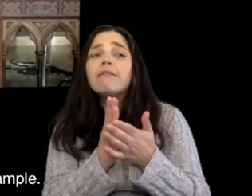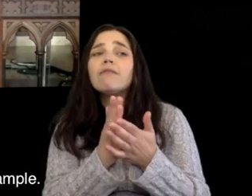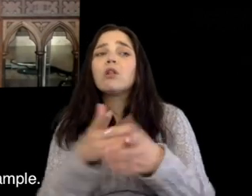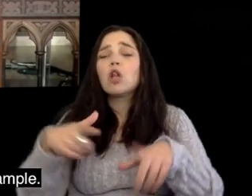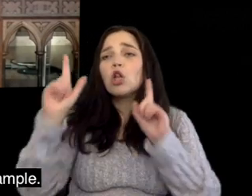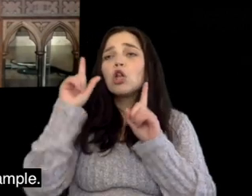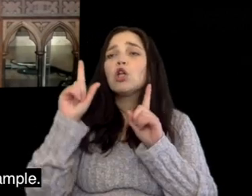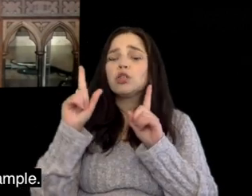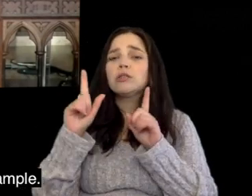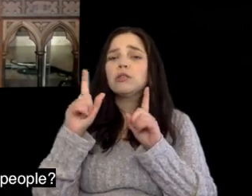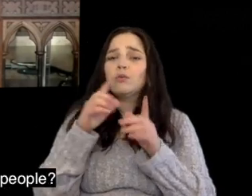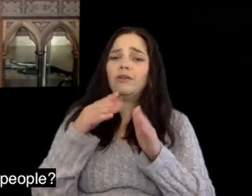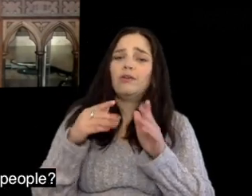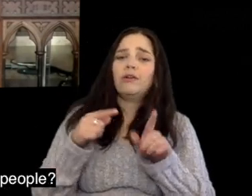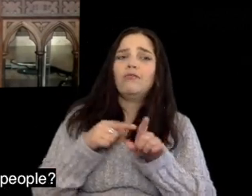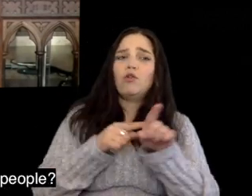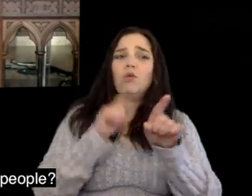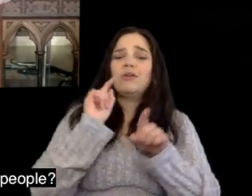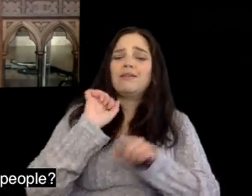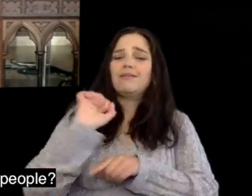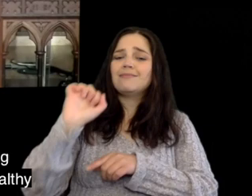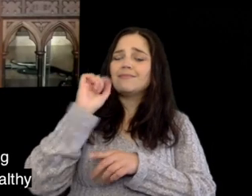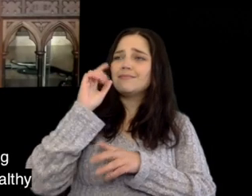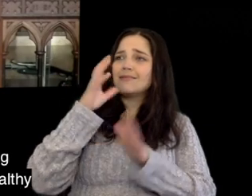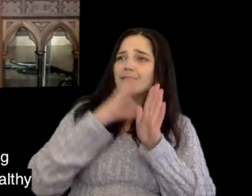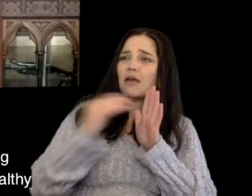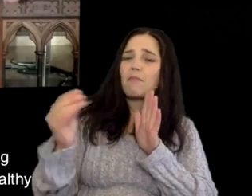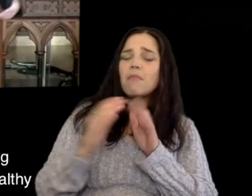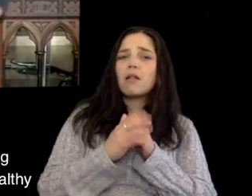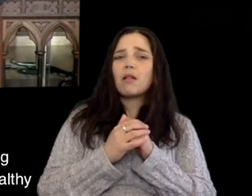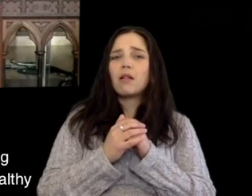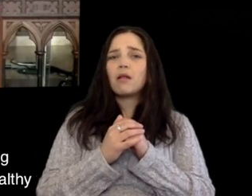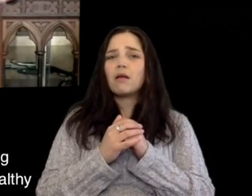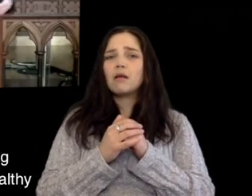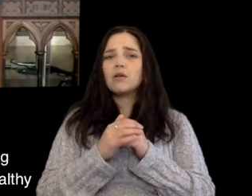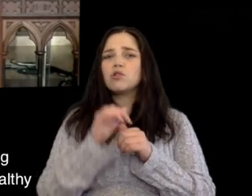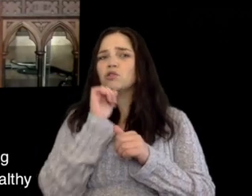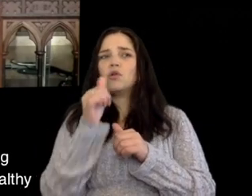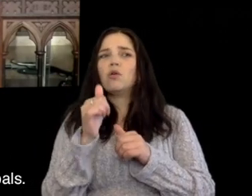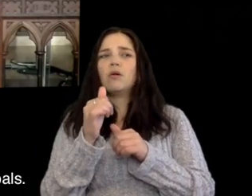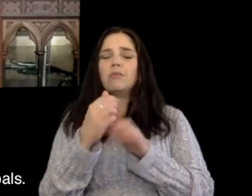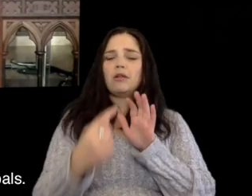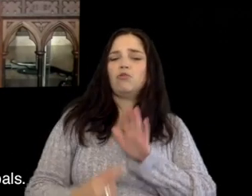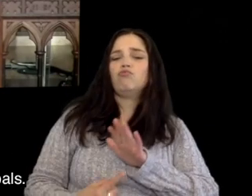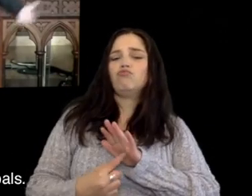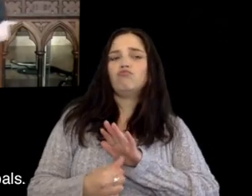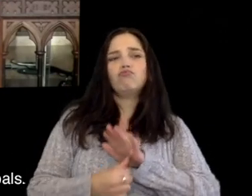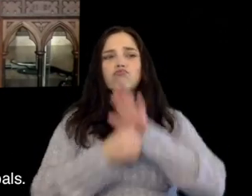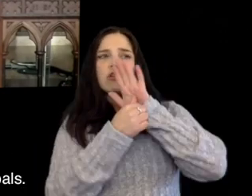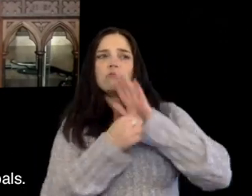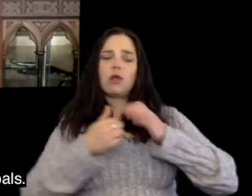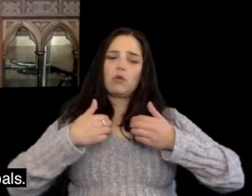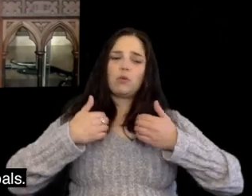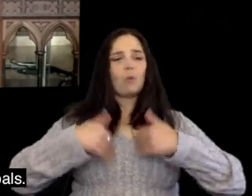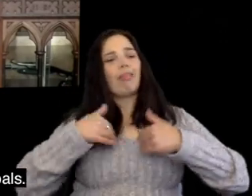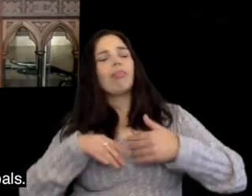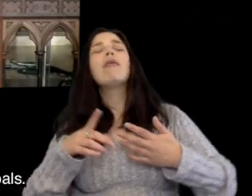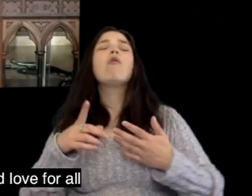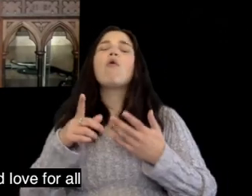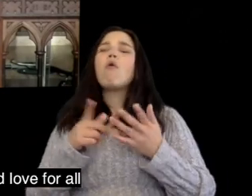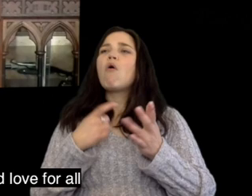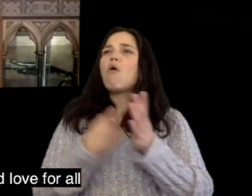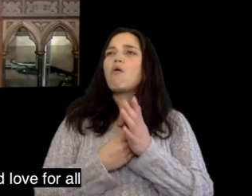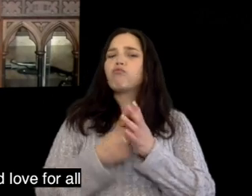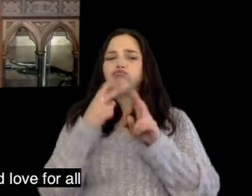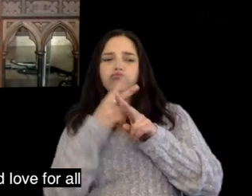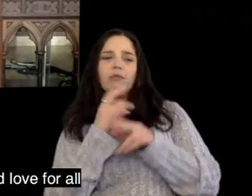Lord Jesus Christ, we're following his example. And how did he react to people? It wasn't with being impressed by the wealthy or